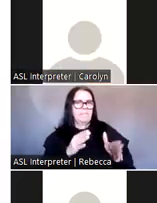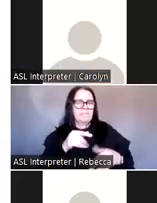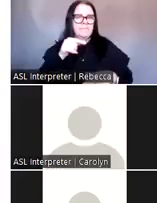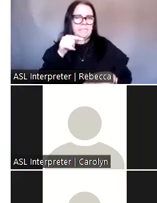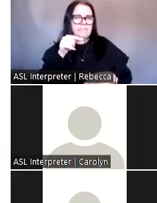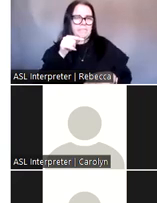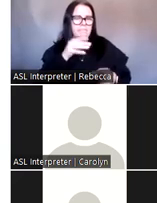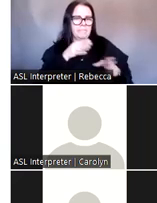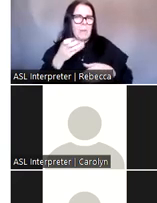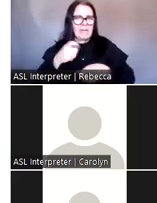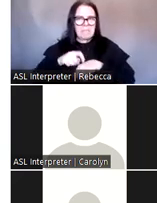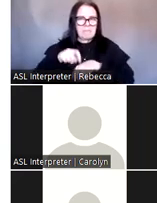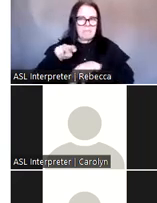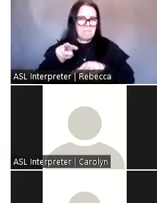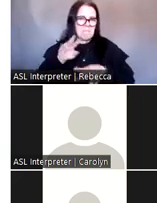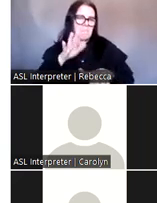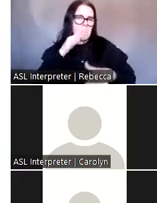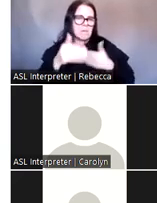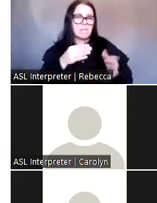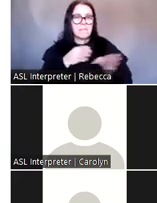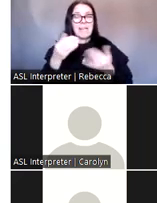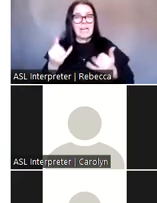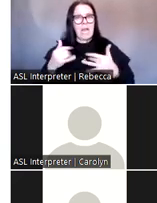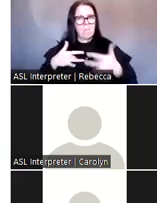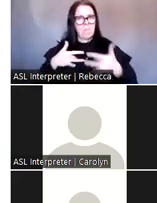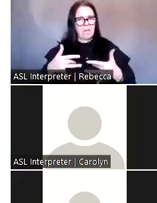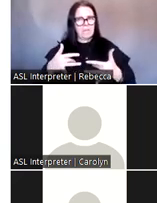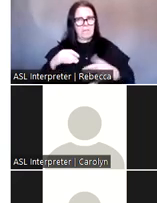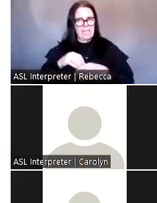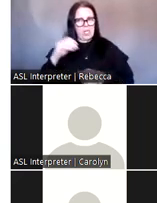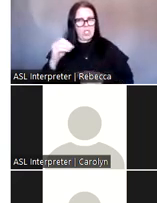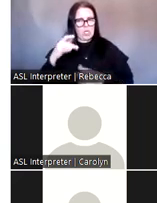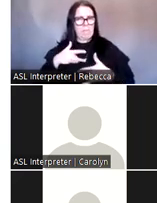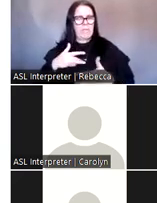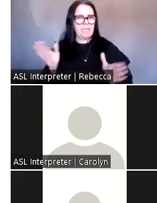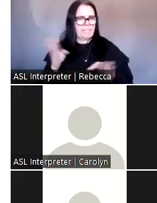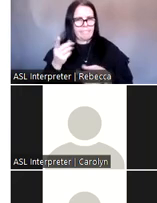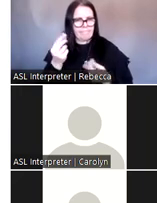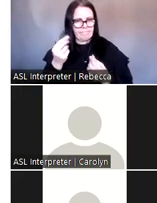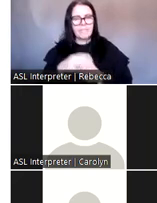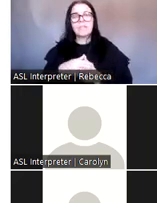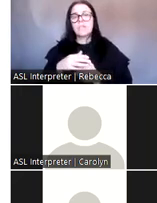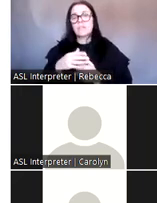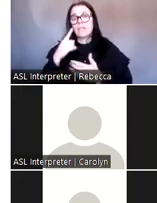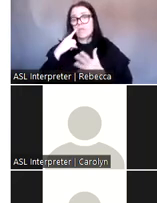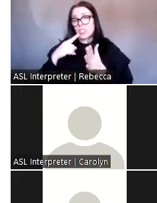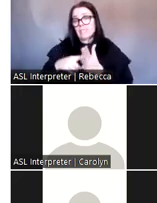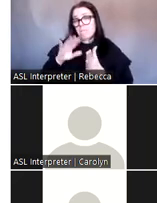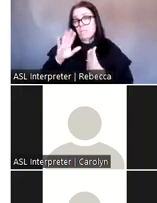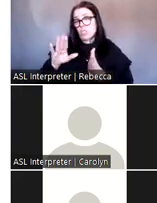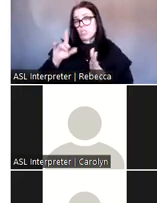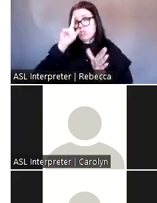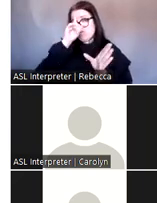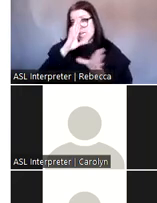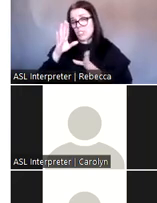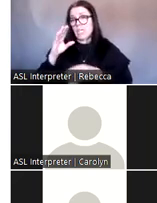So let's focus in a little bit on some of the more specific trends and next steps in Ontario. For example, the micro-credential strategy that the government of